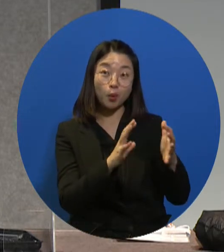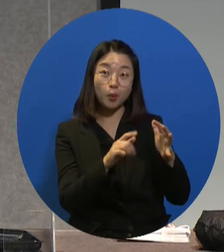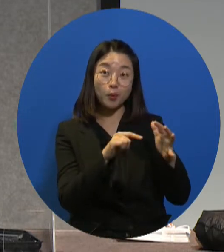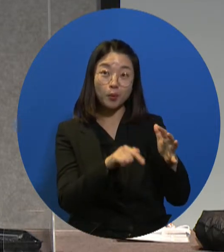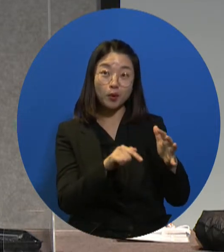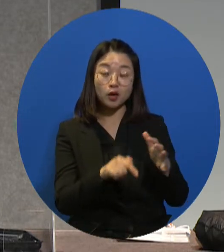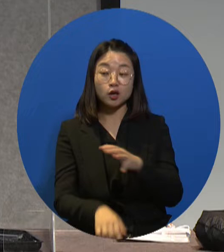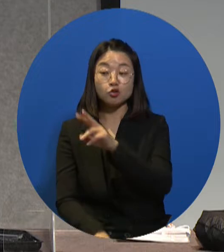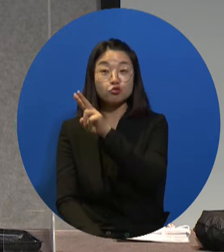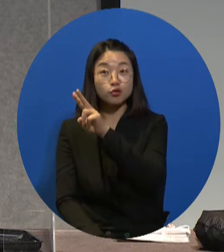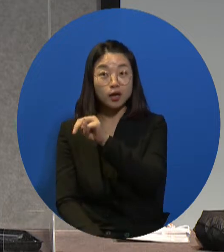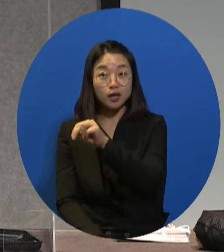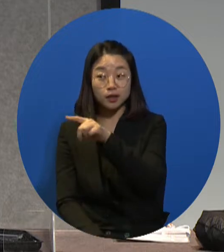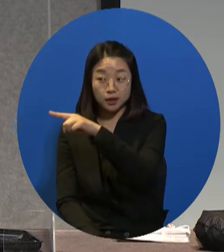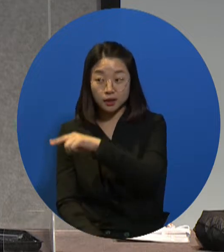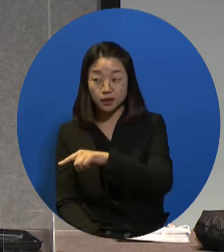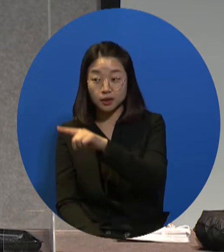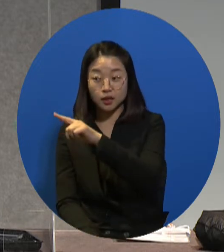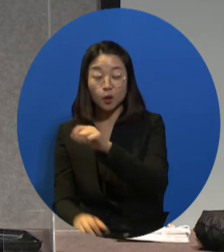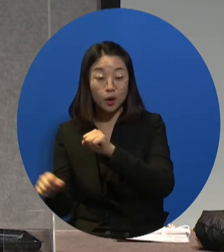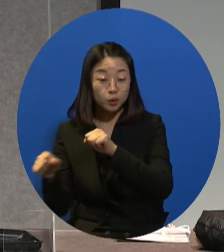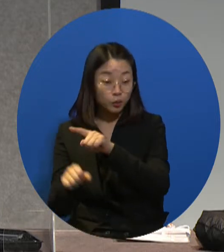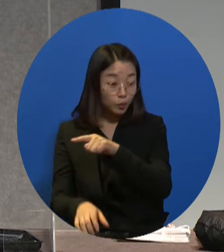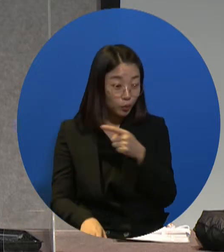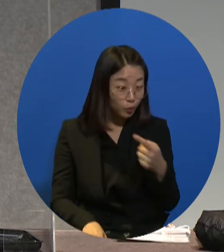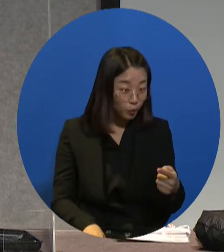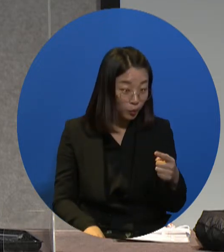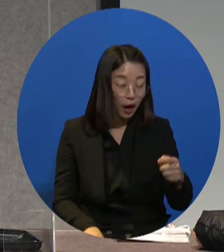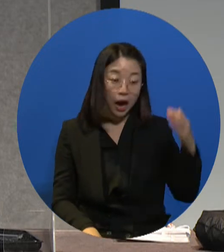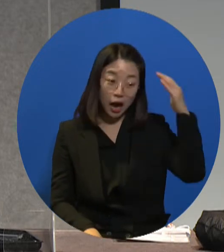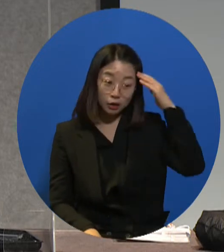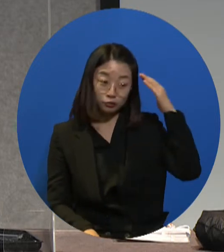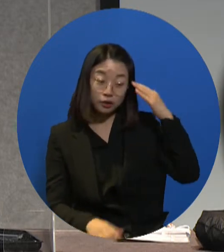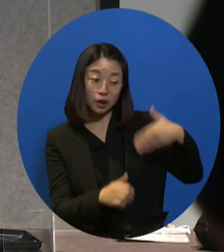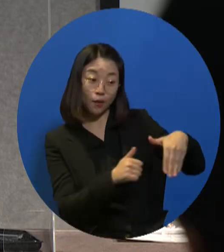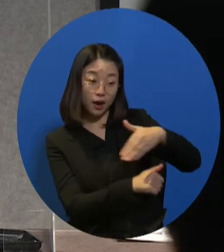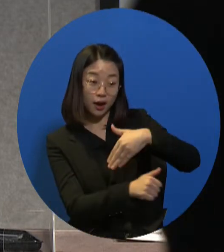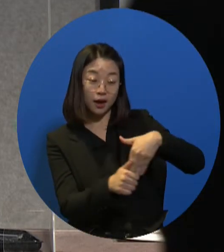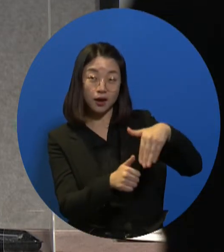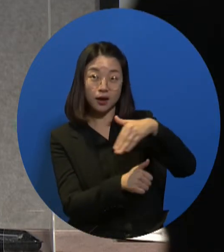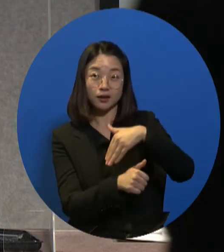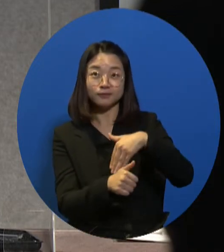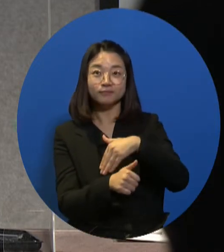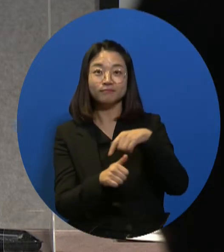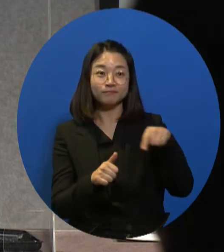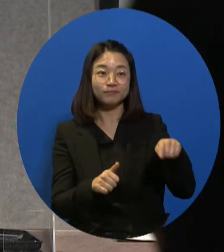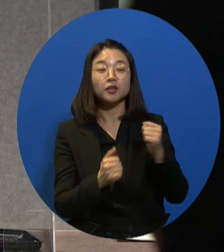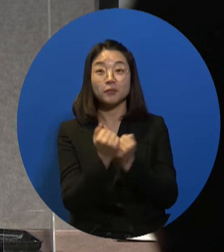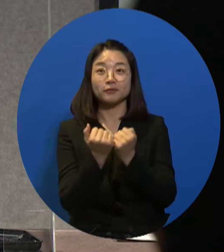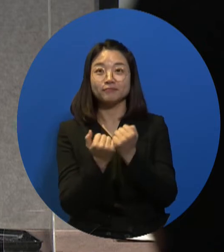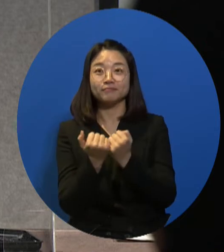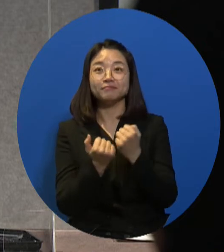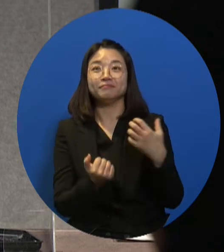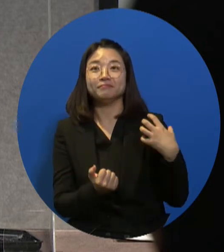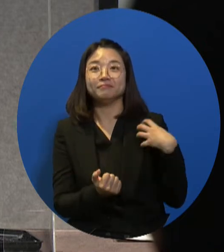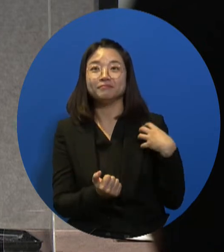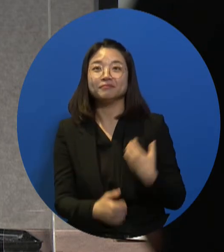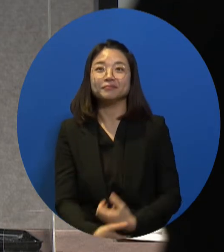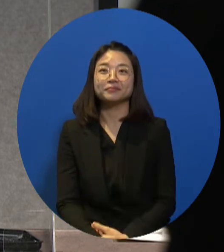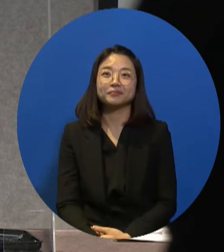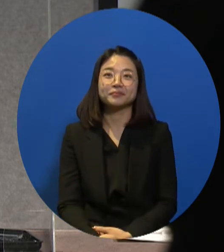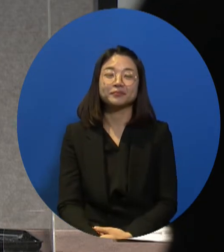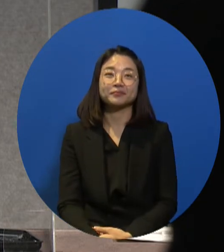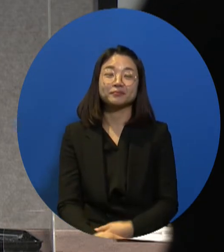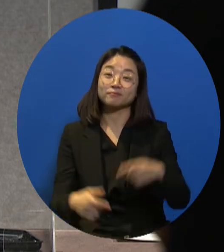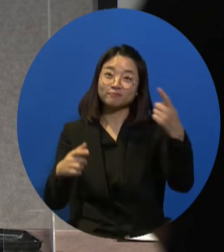you to Parallel Session 5 on Disability Rights and UN Complaint Process as part of the 2022 PyeongChang Disability